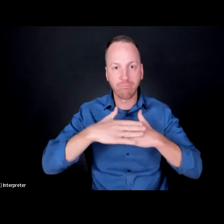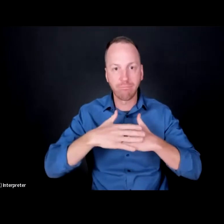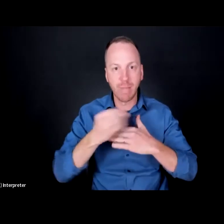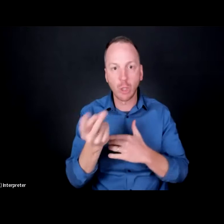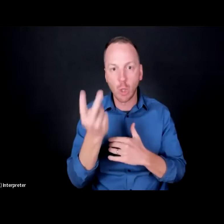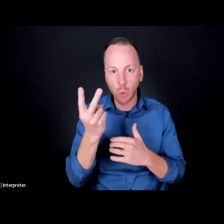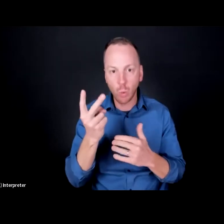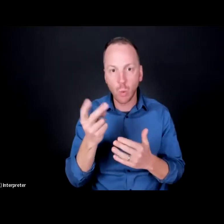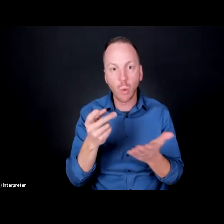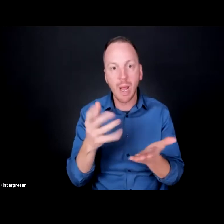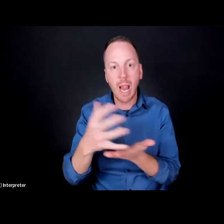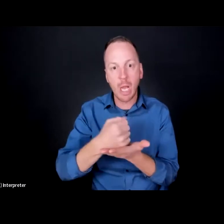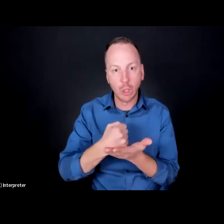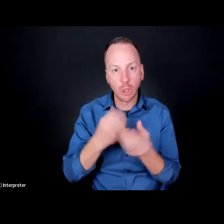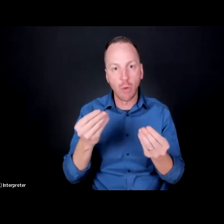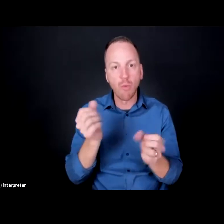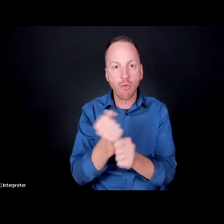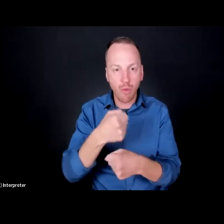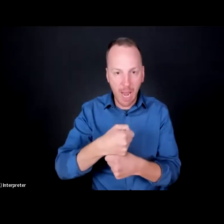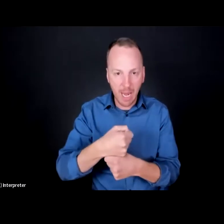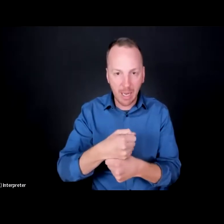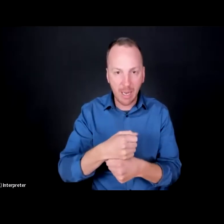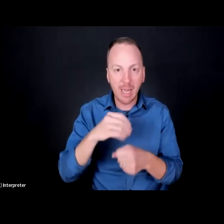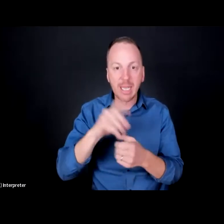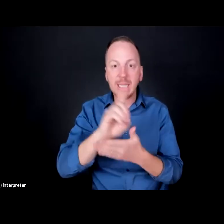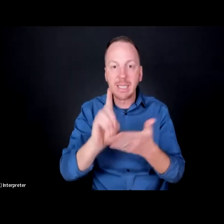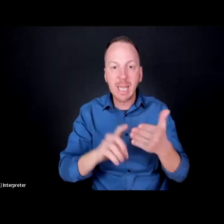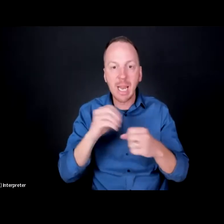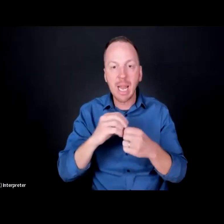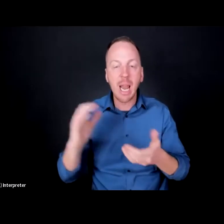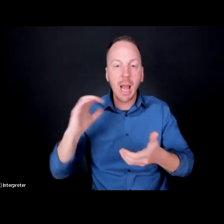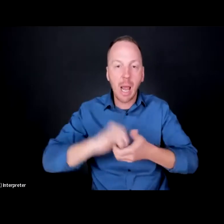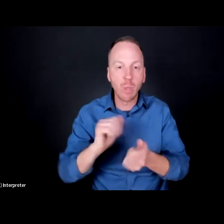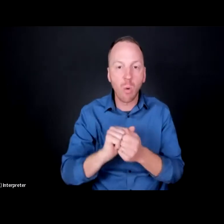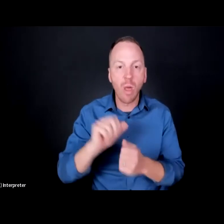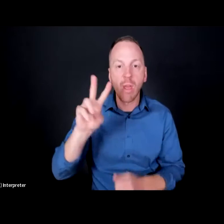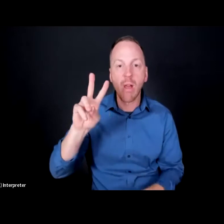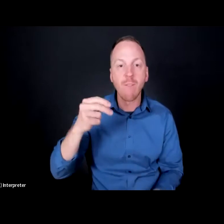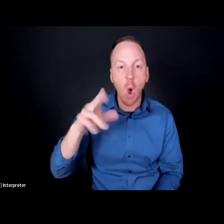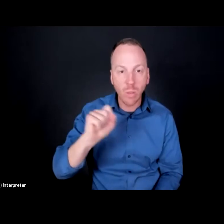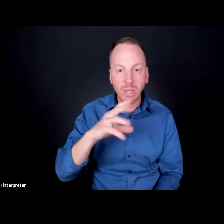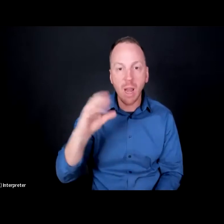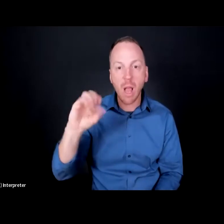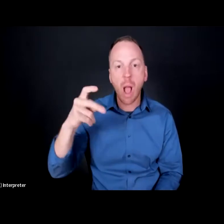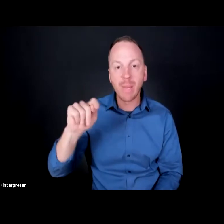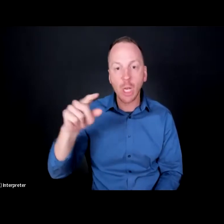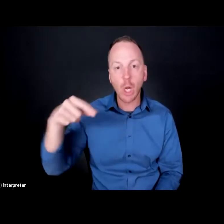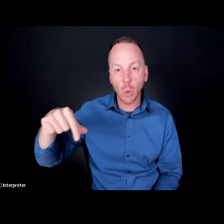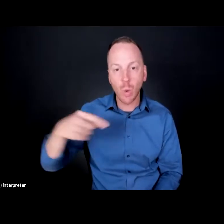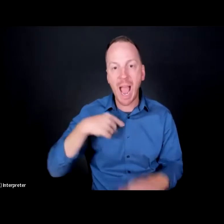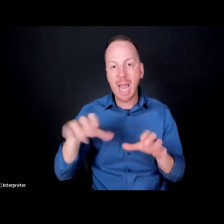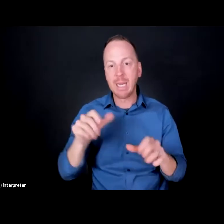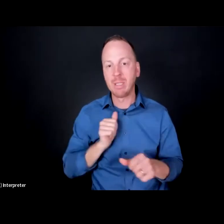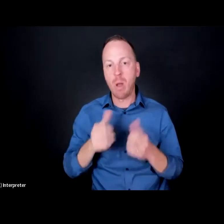2 collections were created in, designed in collaboration with Vogues and Compton Q. And then I did most of